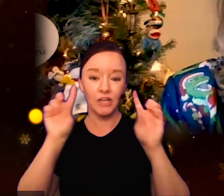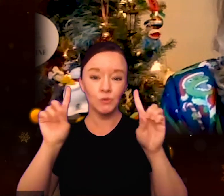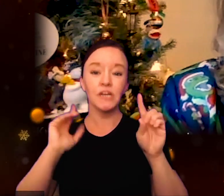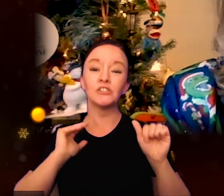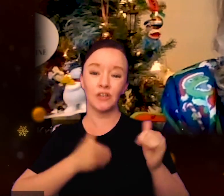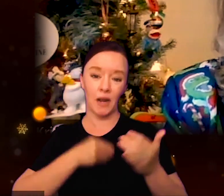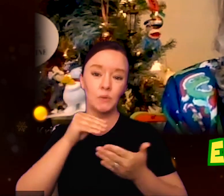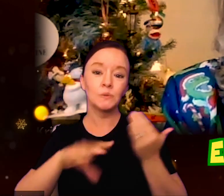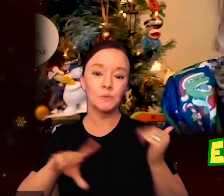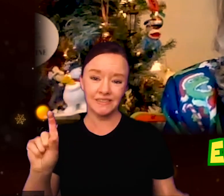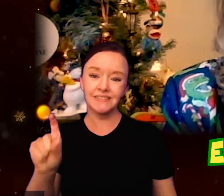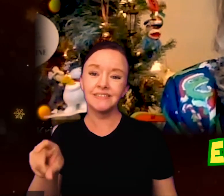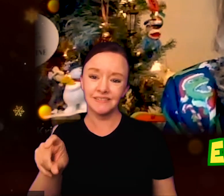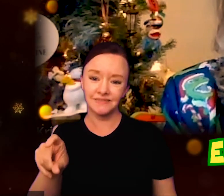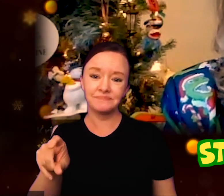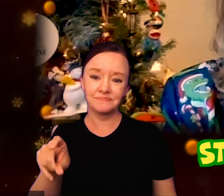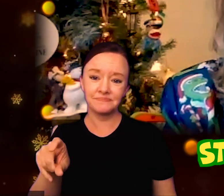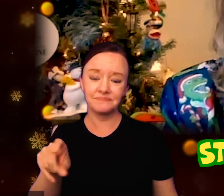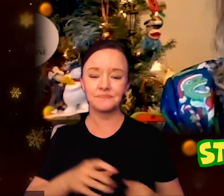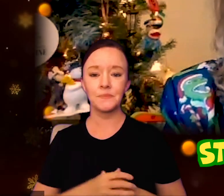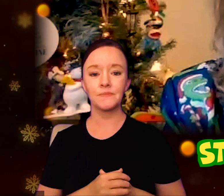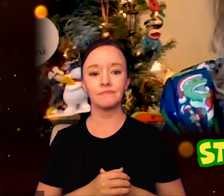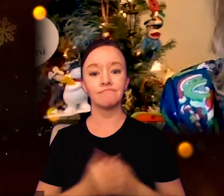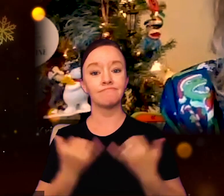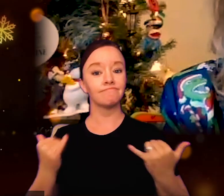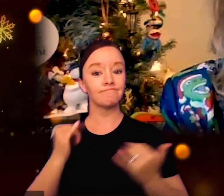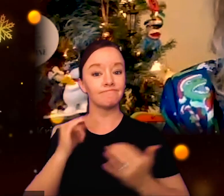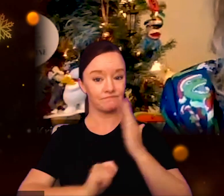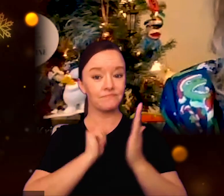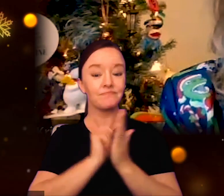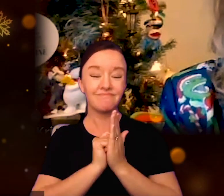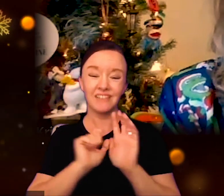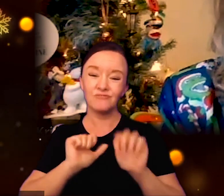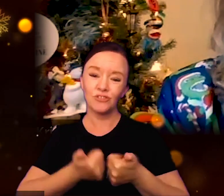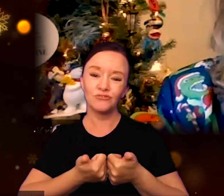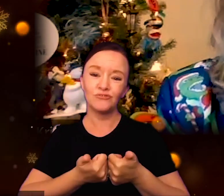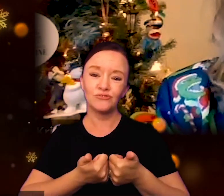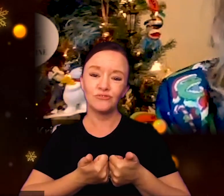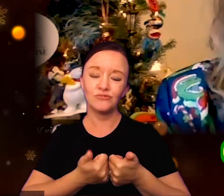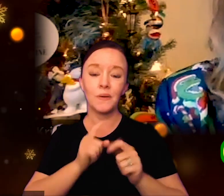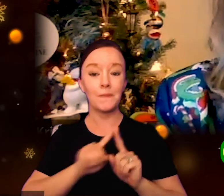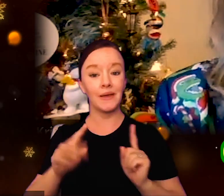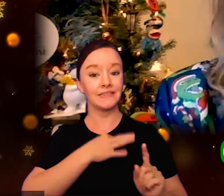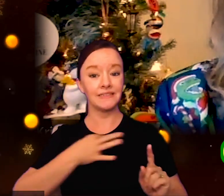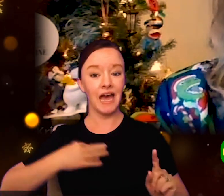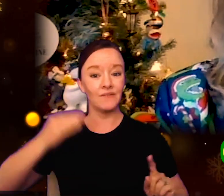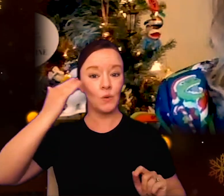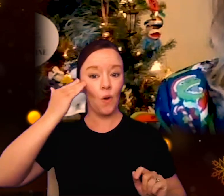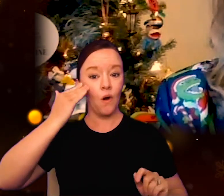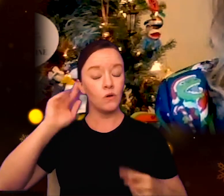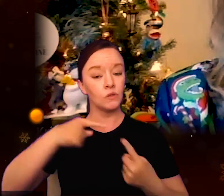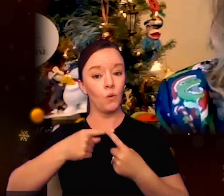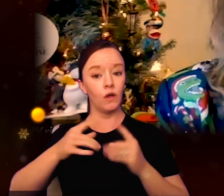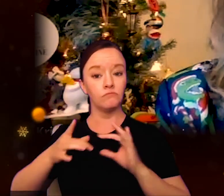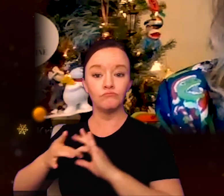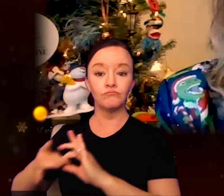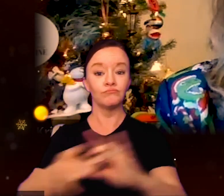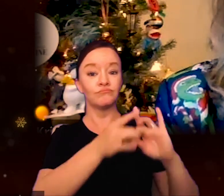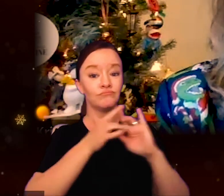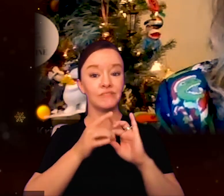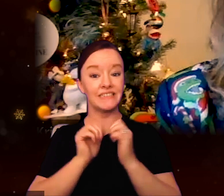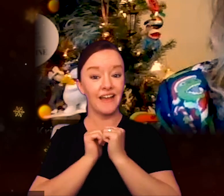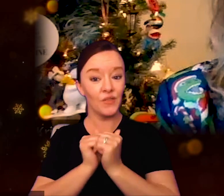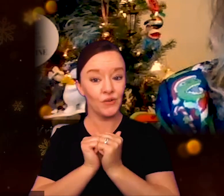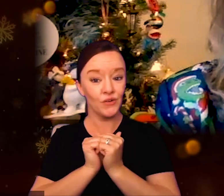solve and provide the education that our students desperately need. These are challenging times, but they